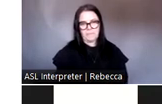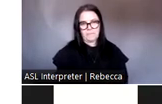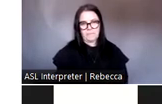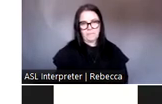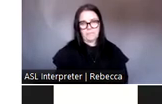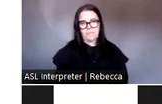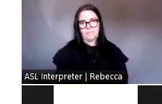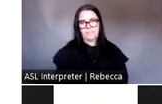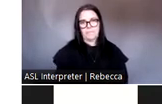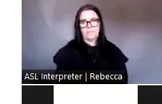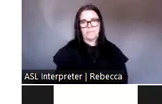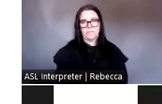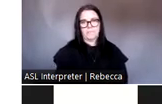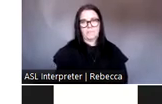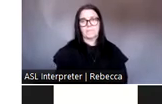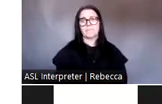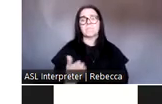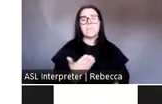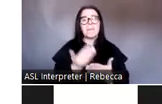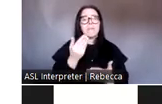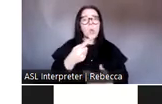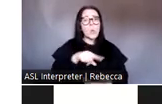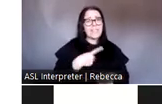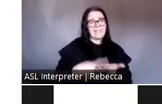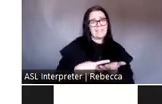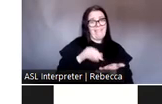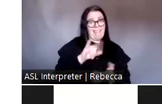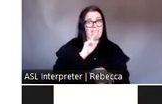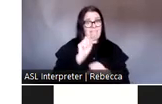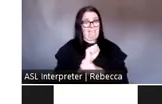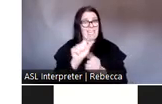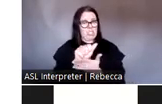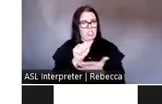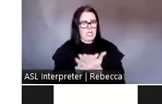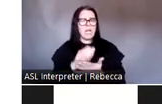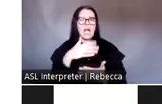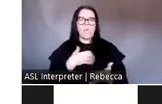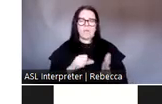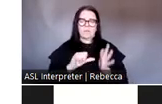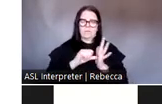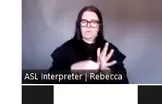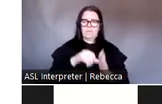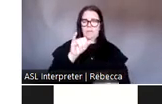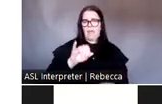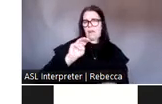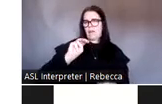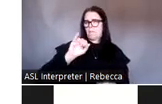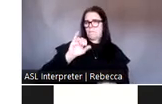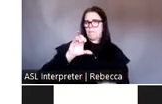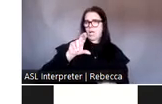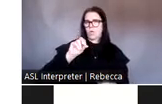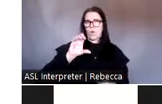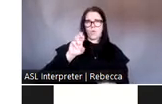Just before we get into the actual agenda, I do want to mention that the topic of micro-credentials, and many of you probably are very much aware of this,